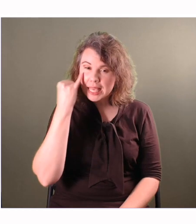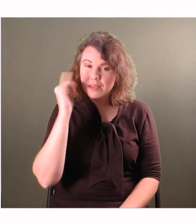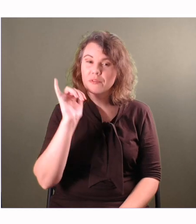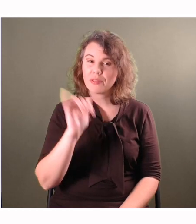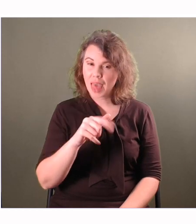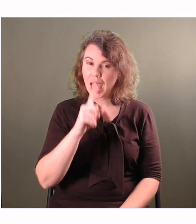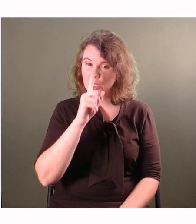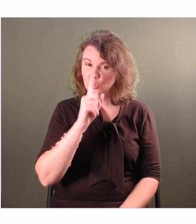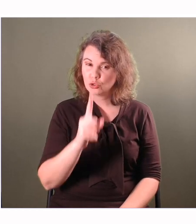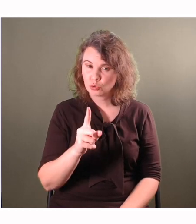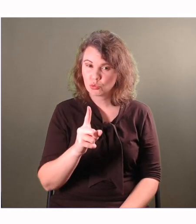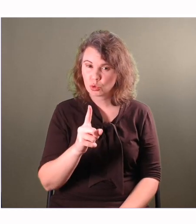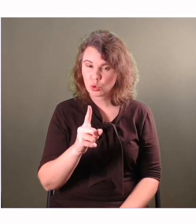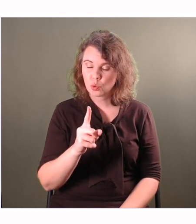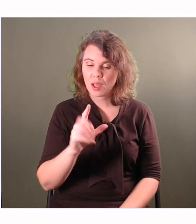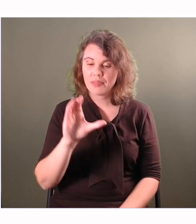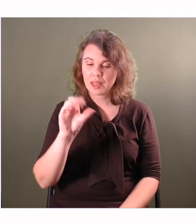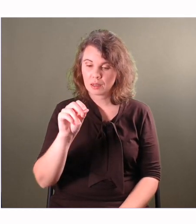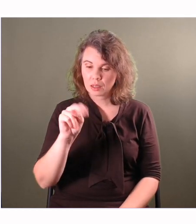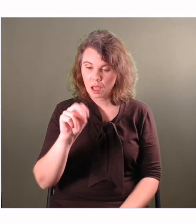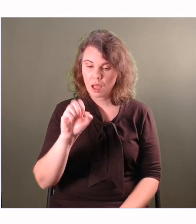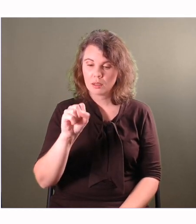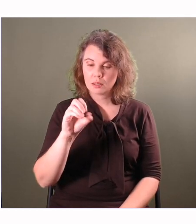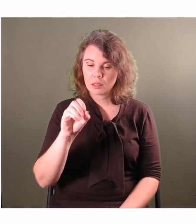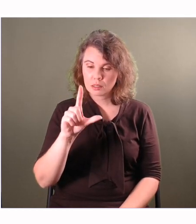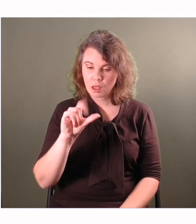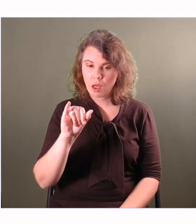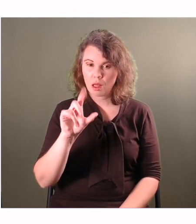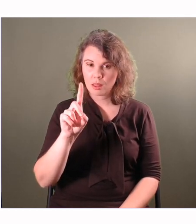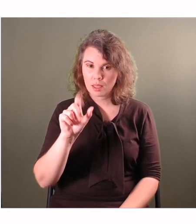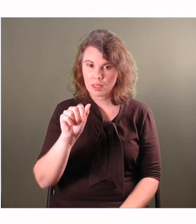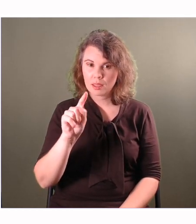case that consolidation